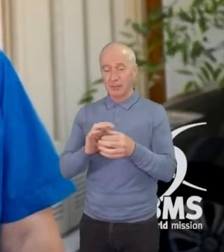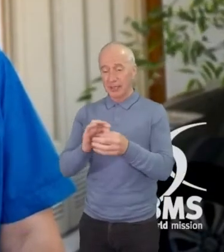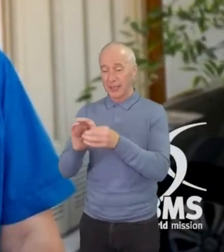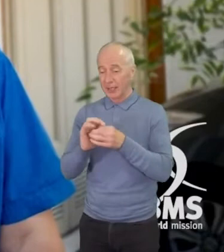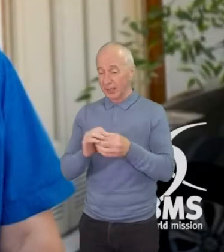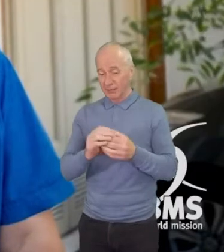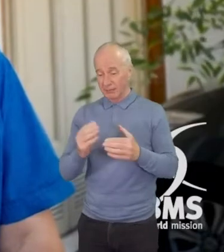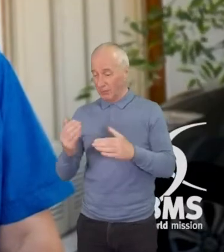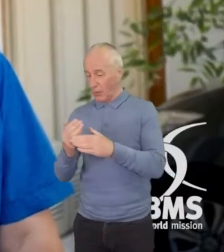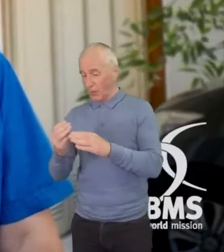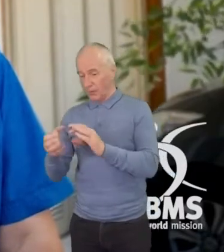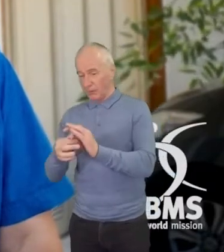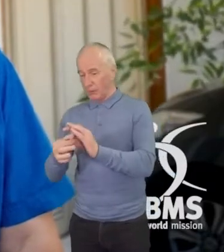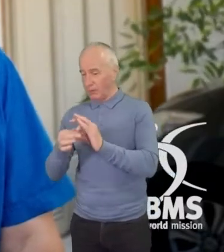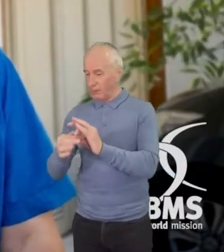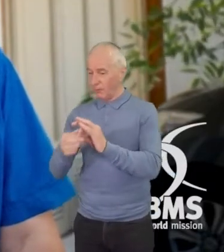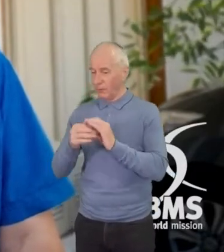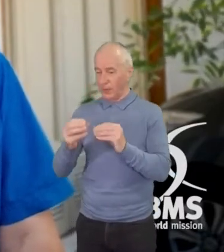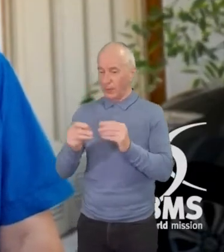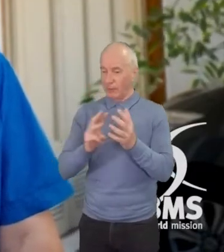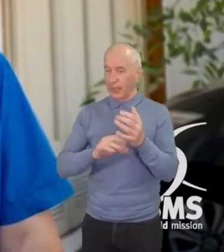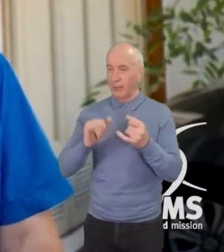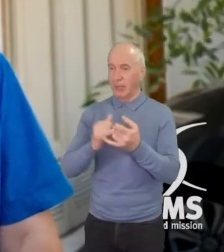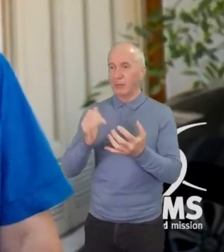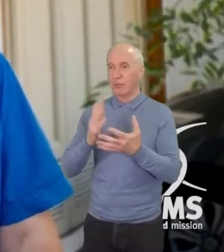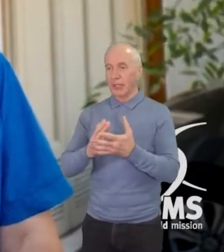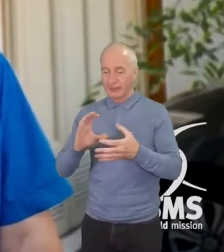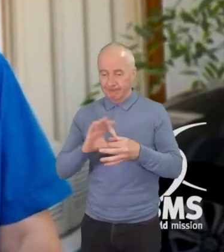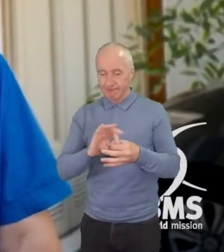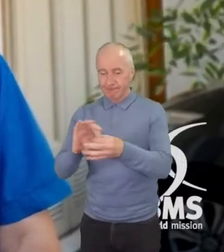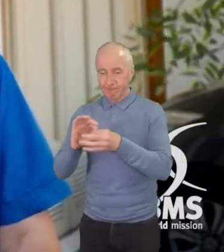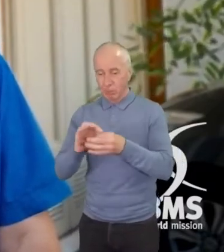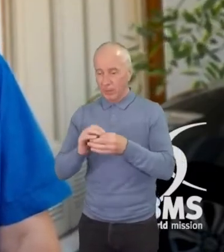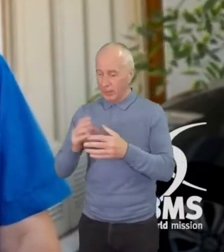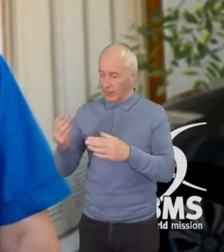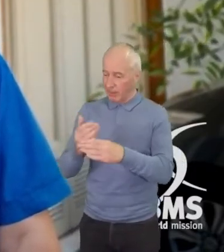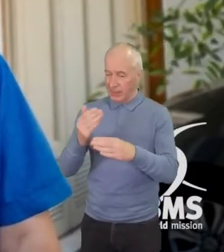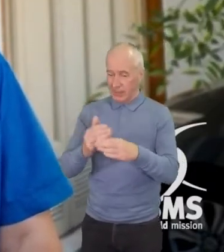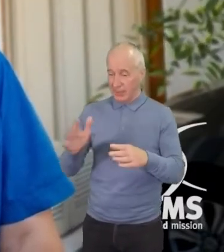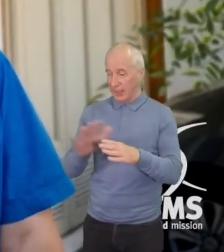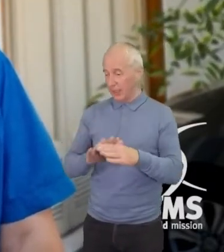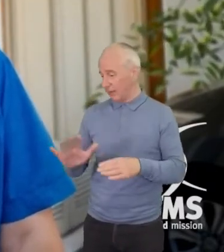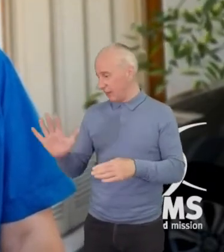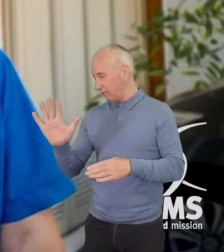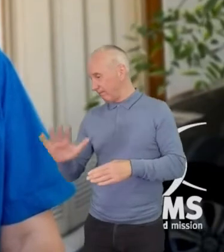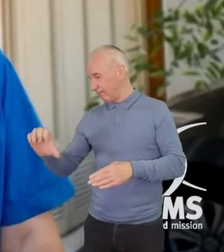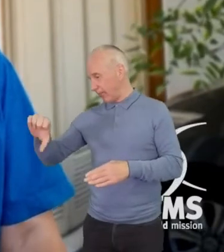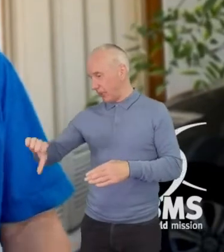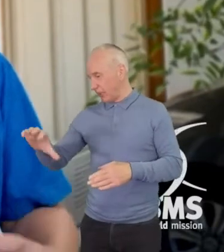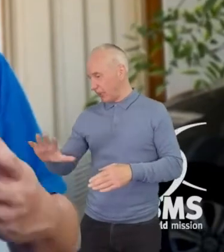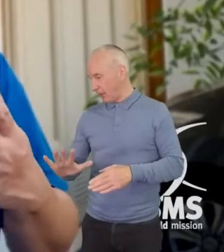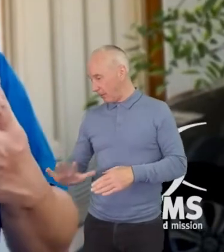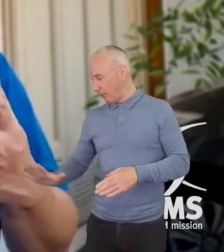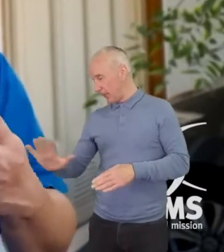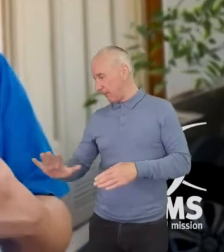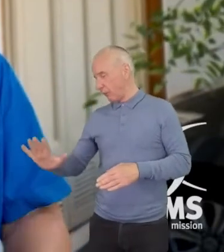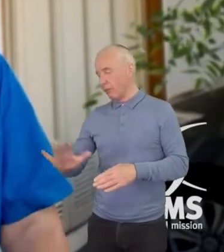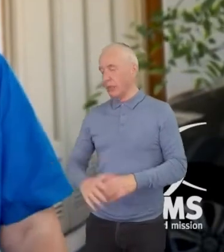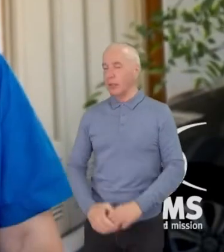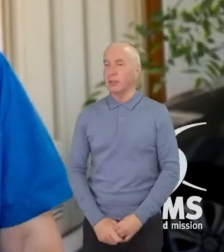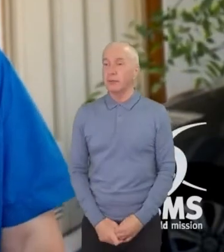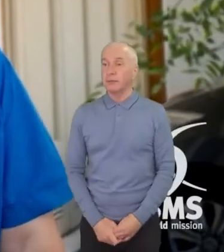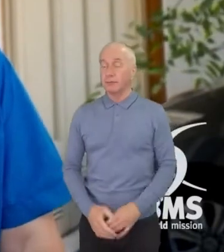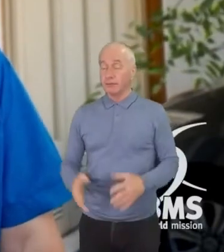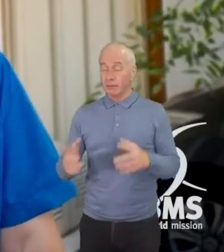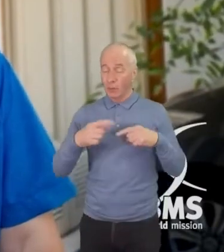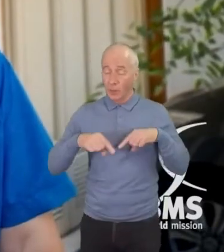BMS to partake in God's mission, especially here in the Asia and Pacific region. We